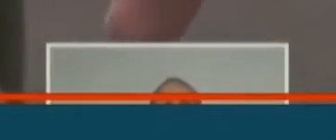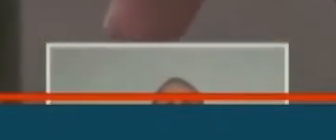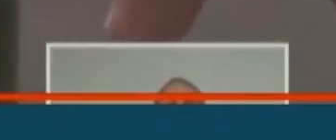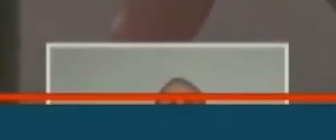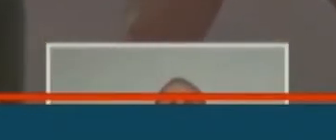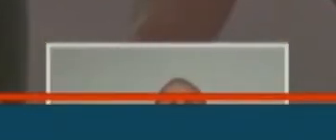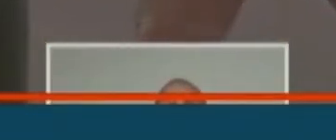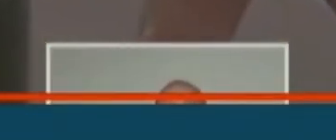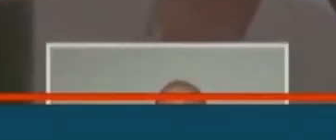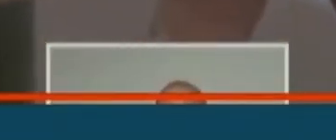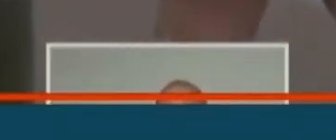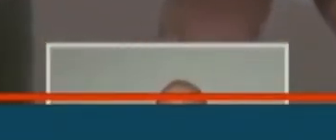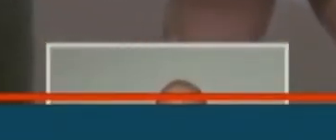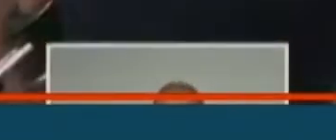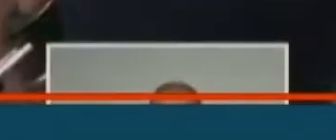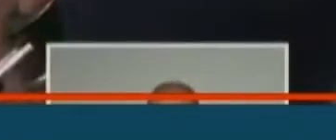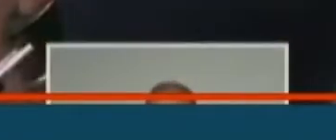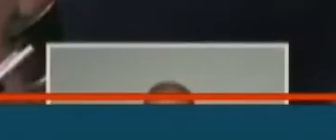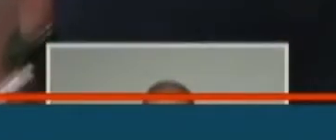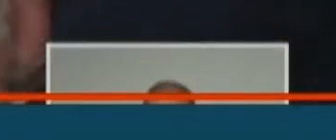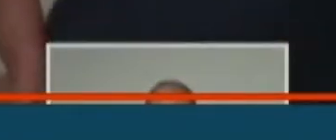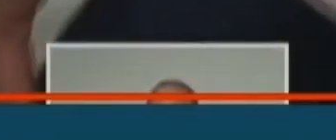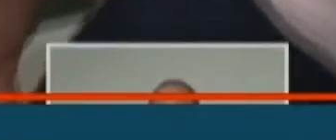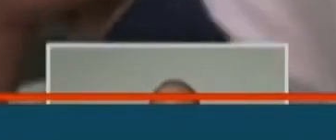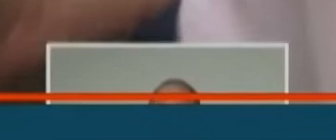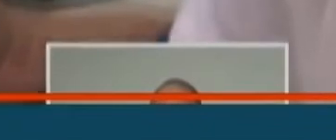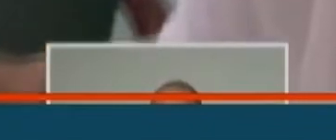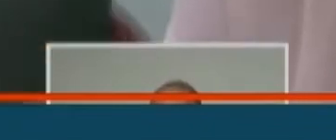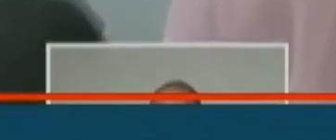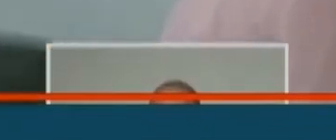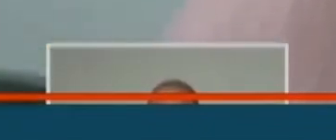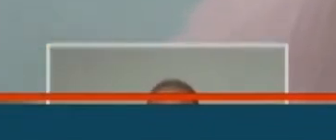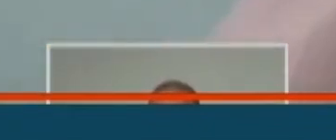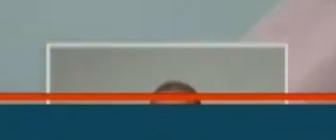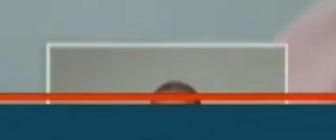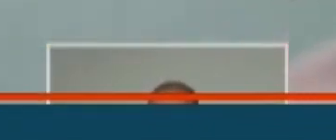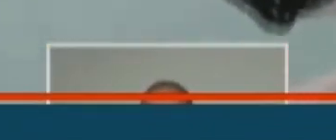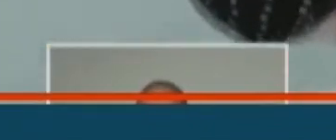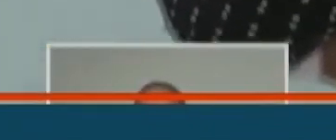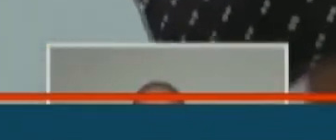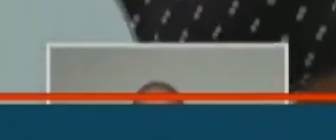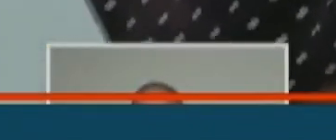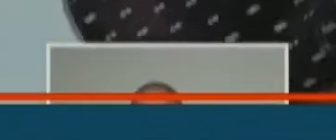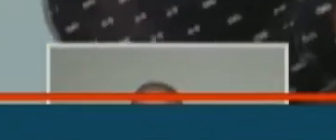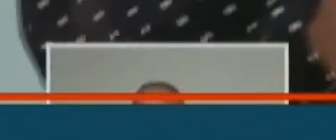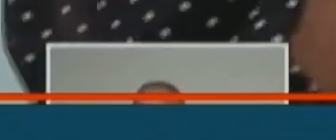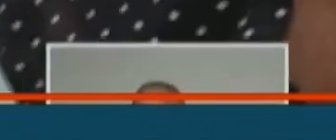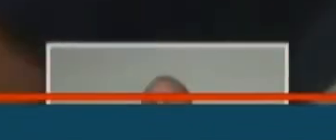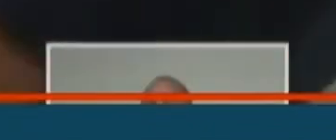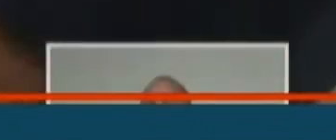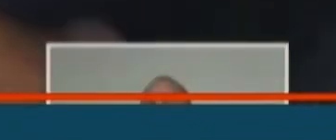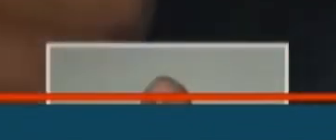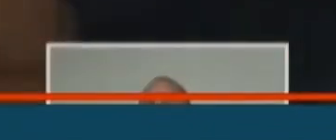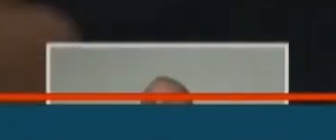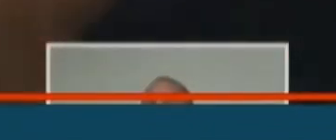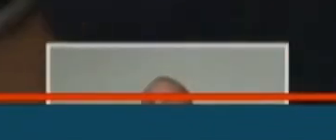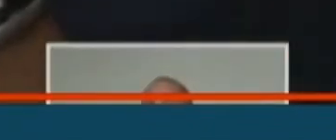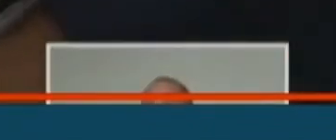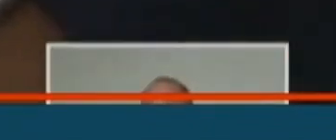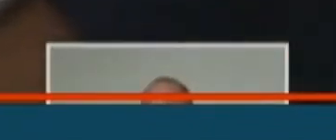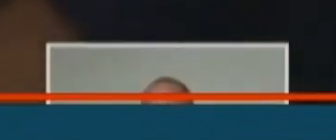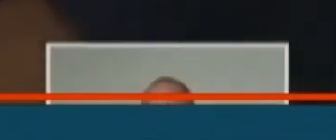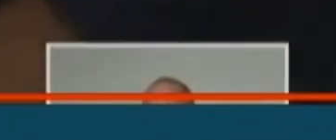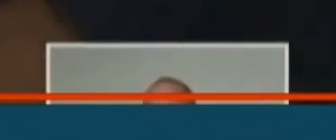scientific institution, the results that have been obtained so far with the two candidates reflect the safety of both. The two candidates are based on